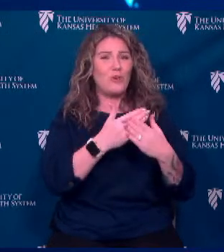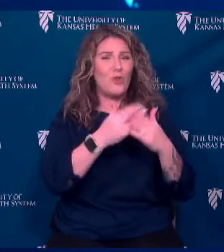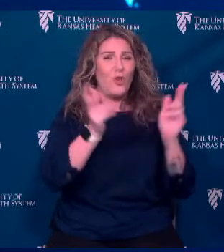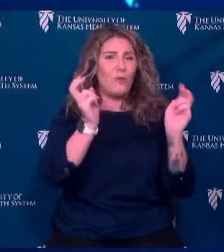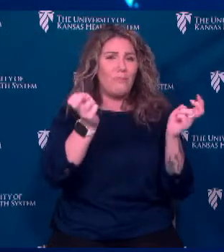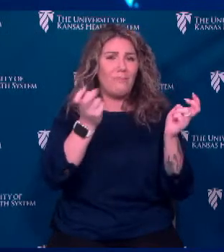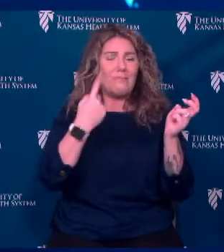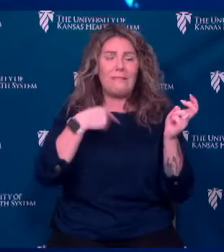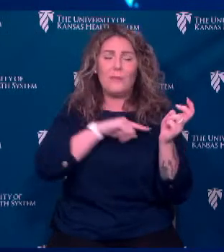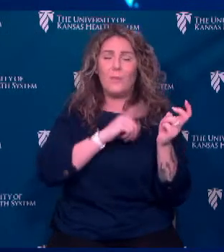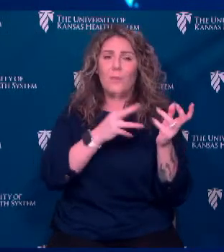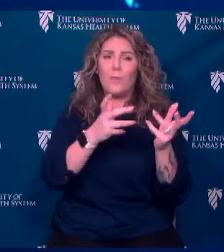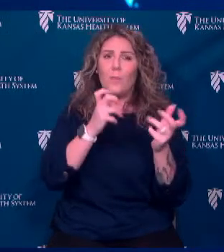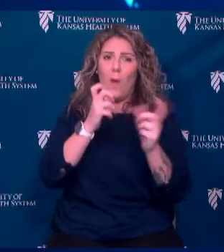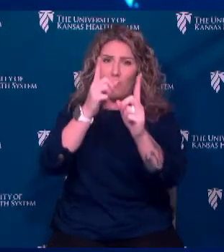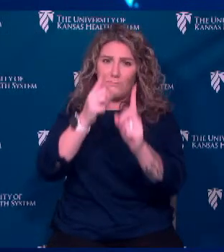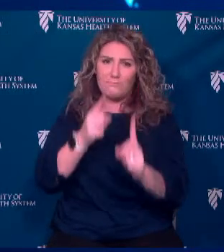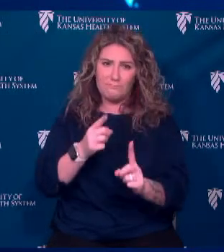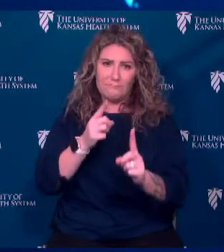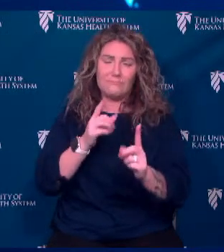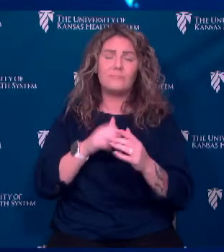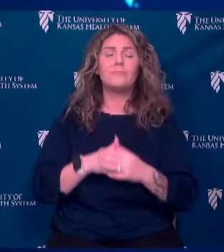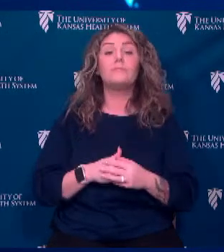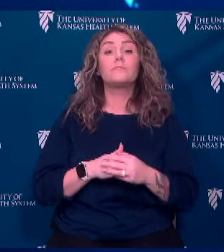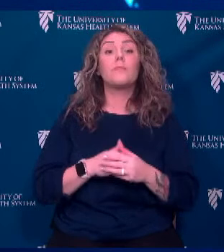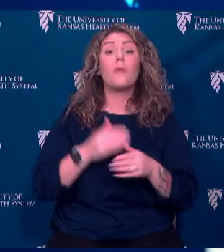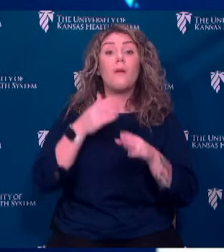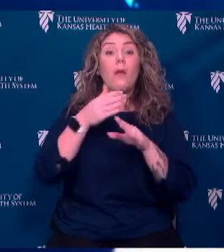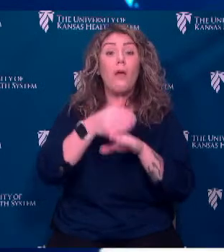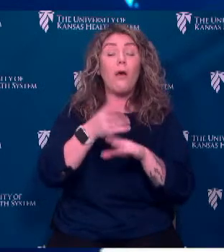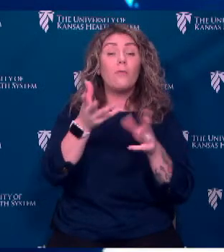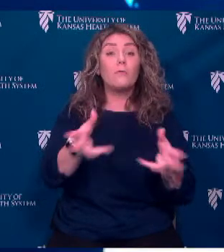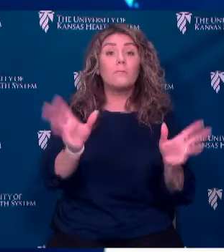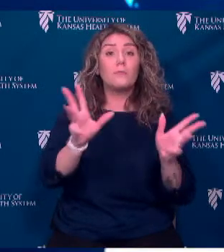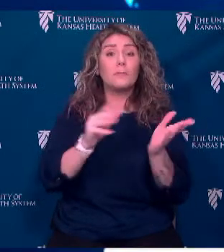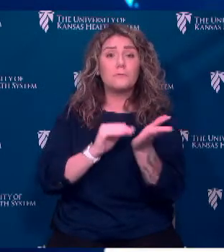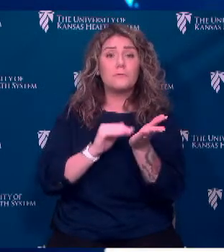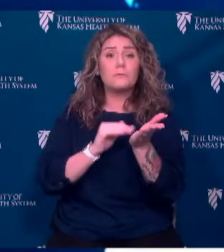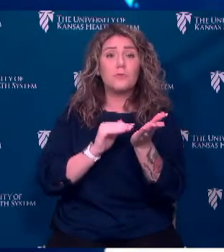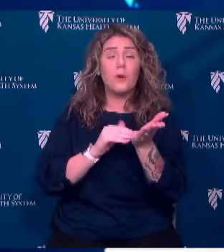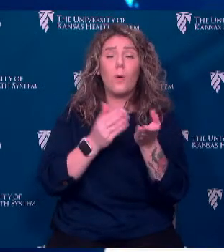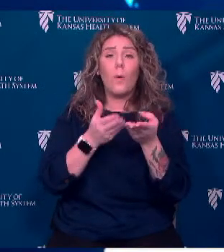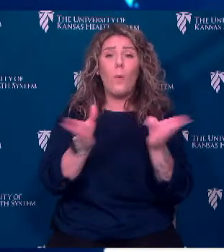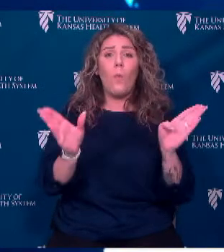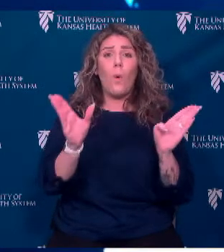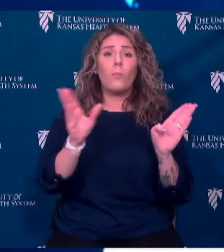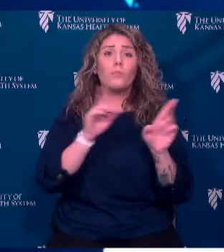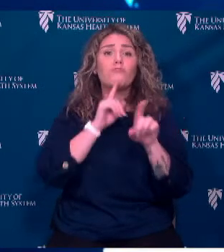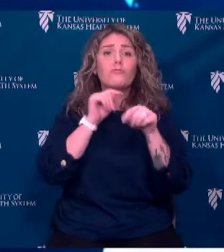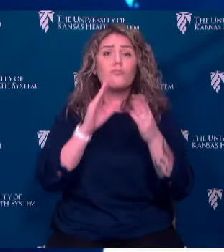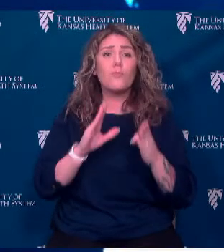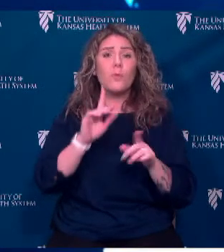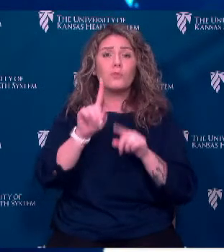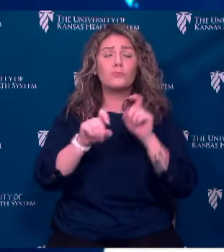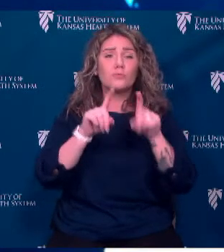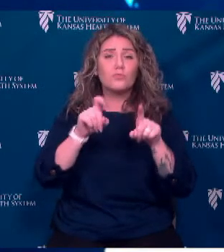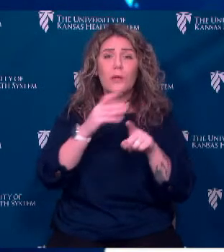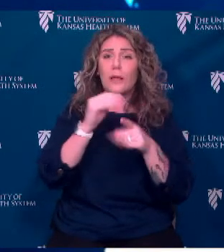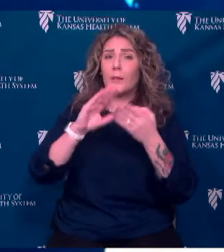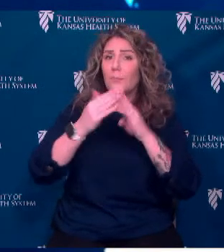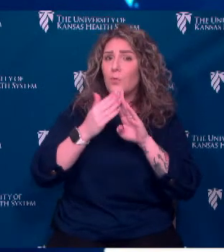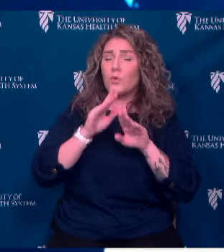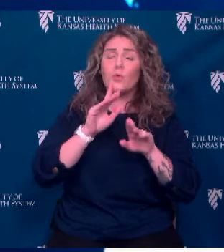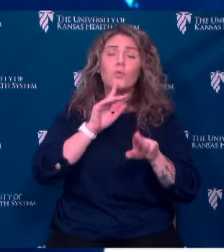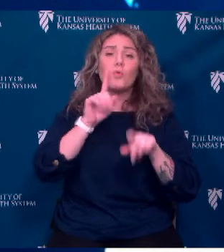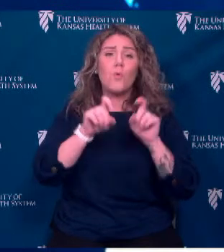strive for. After we hear from physicians, we'll open this up to reporters and the community for questions. We ask the reporters to please remember to say your